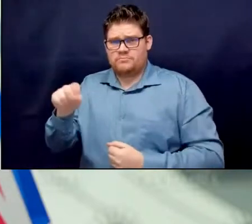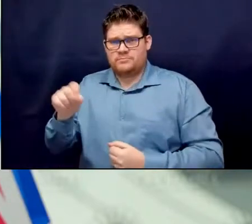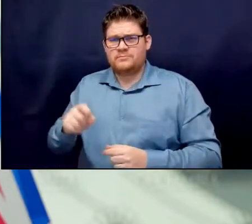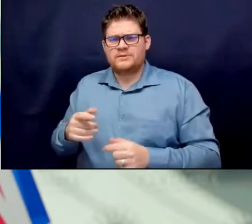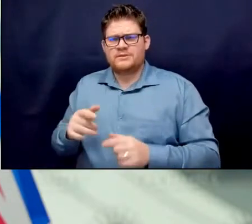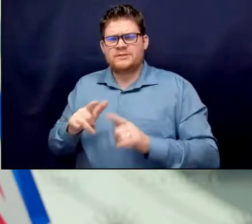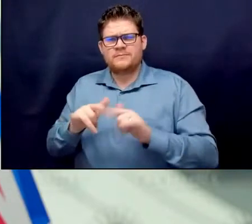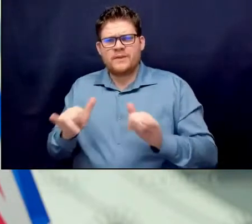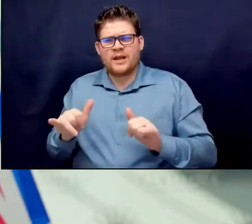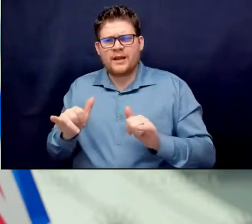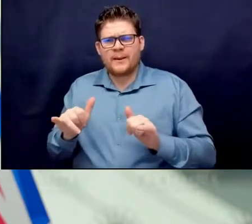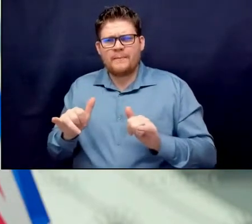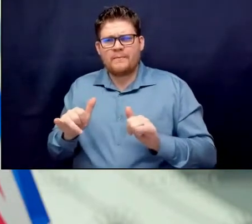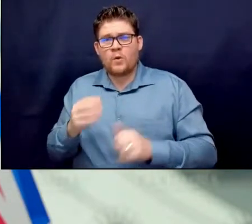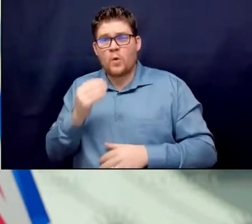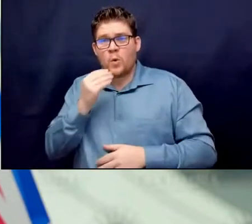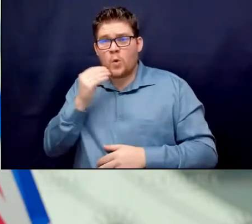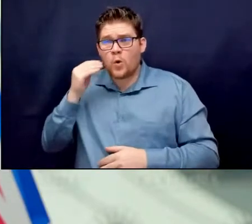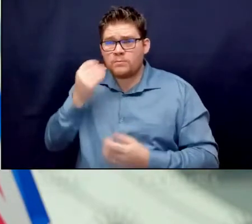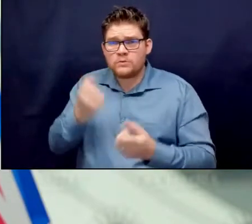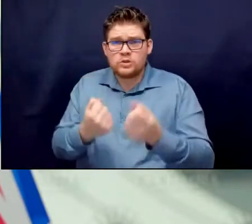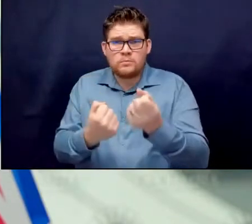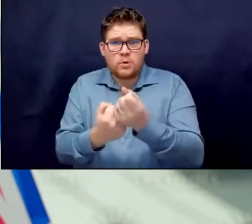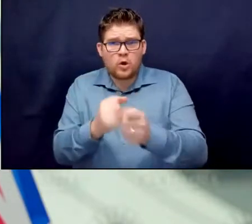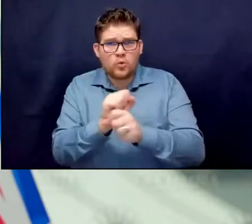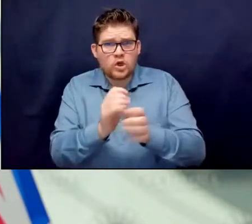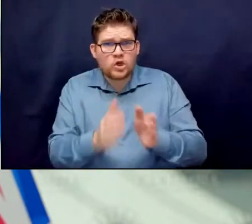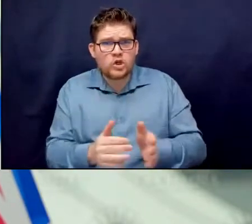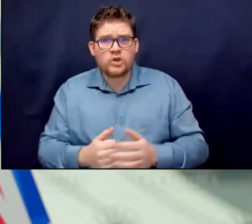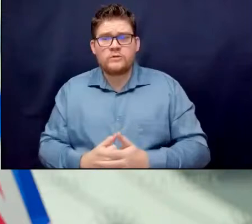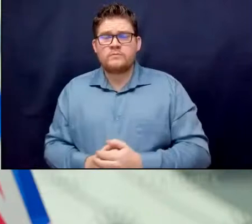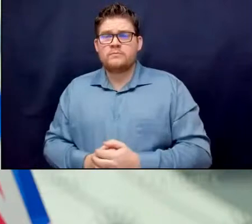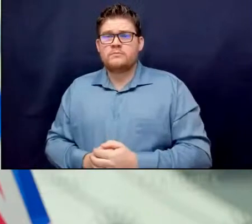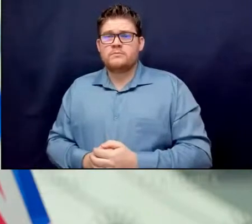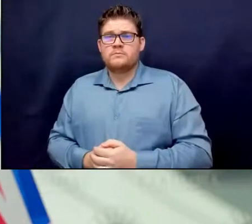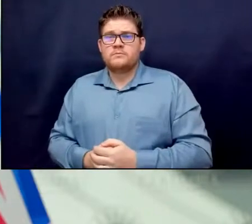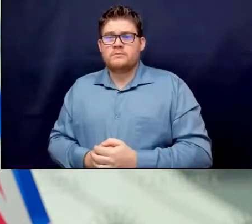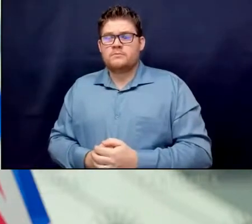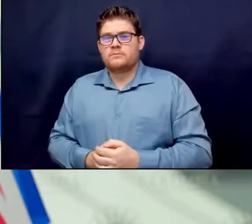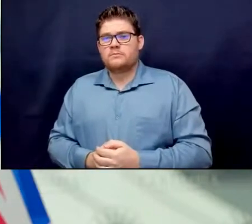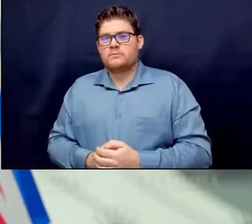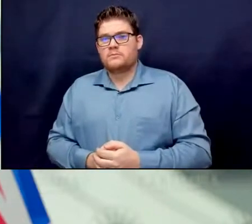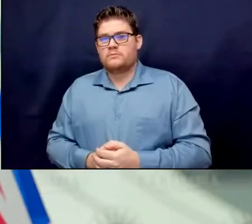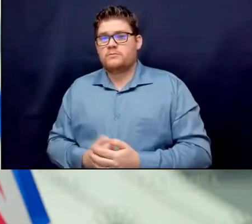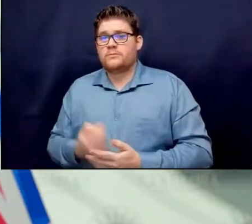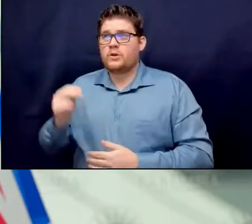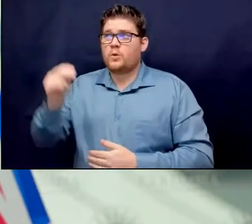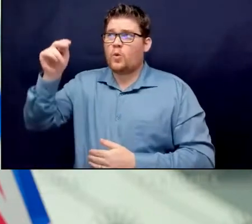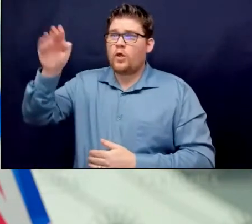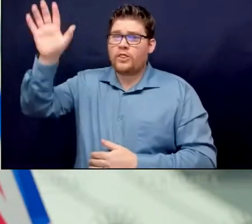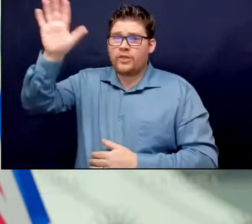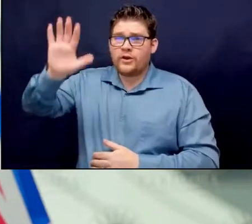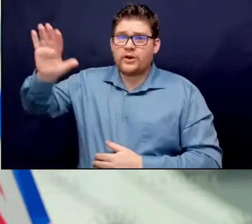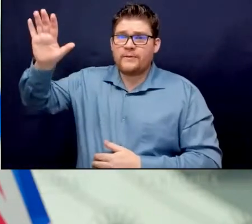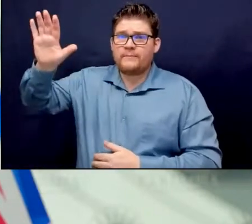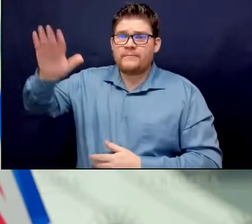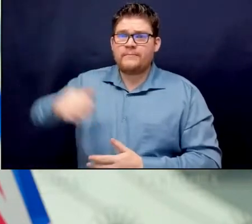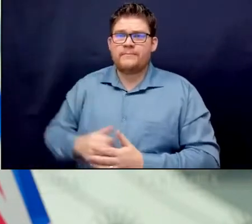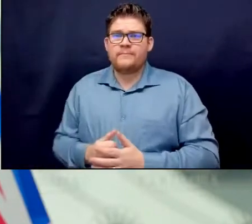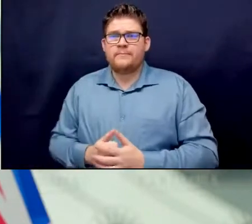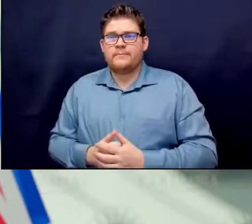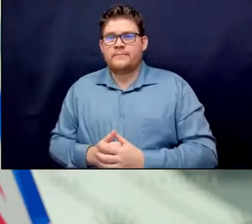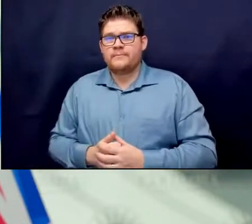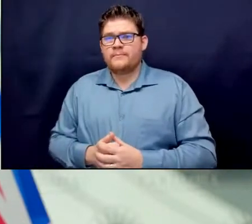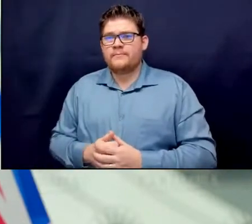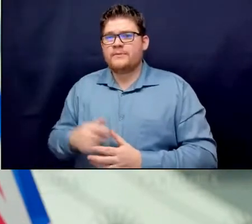but also services that depend on a smaller group of workers, home support services, say, in the Cariboo or in the Kootenays or in the Peace Country,